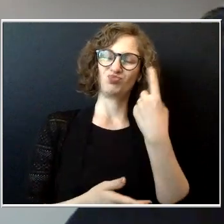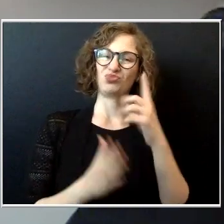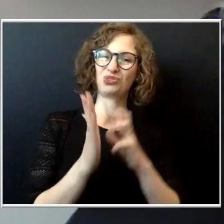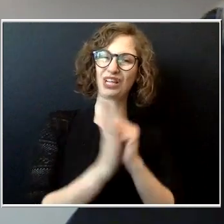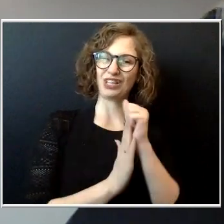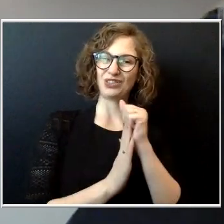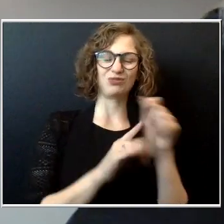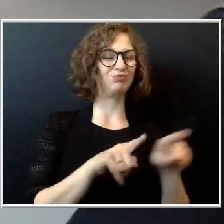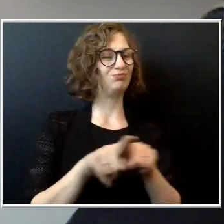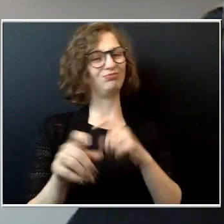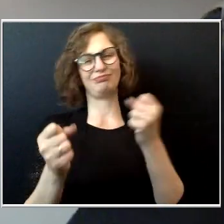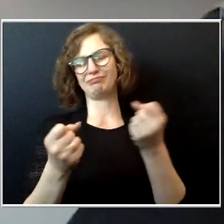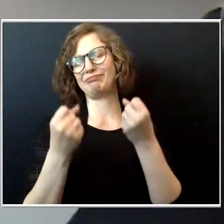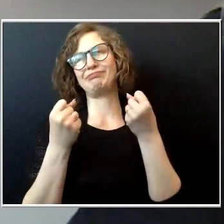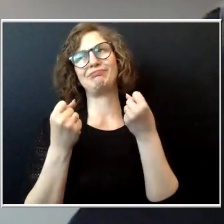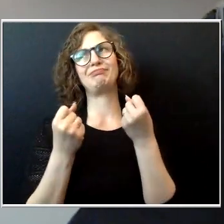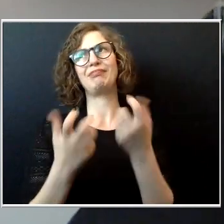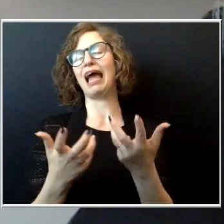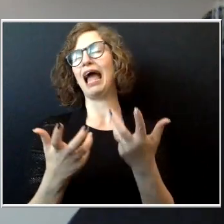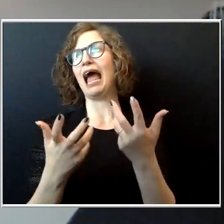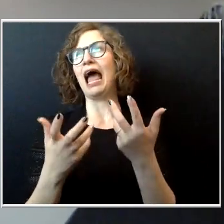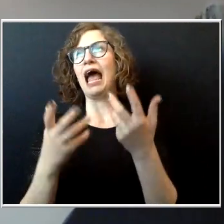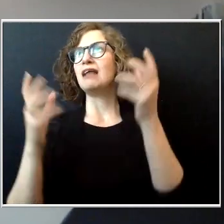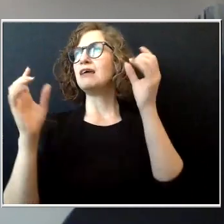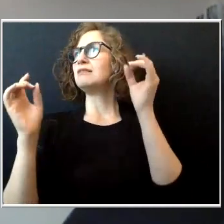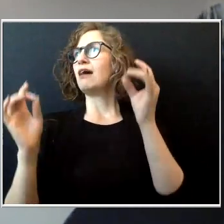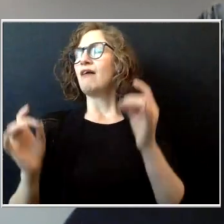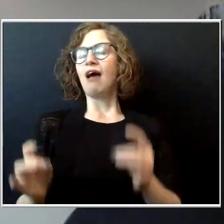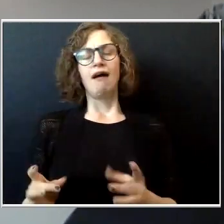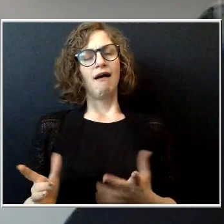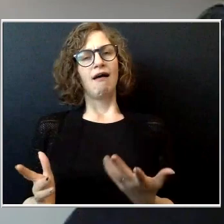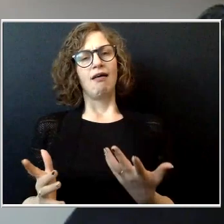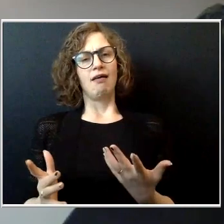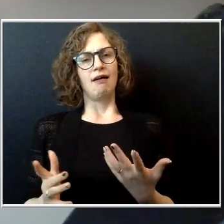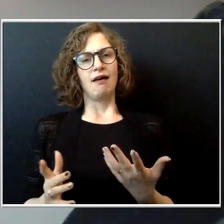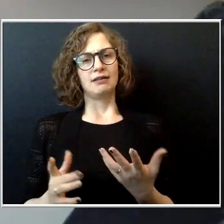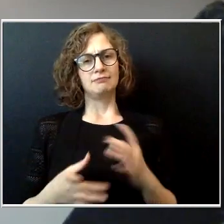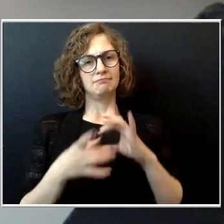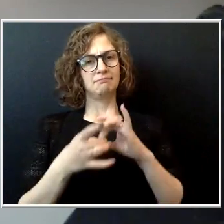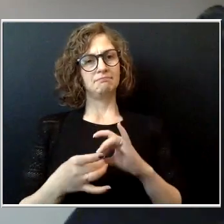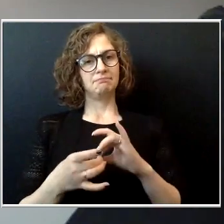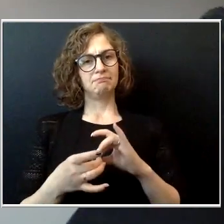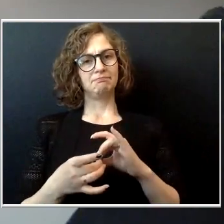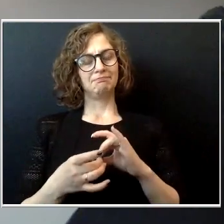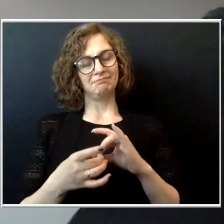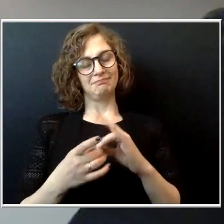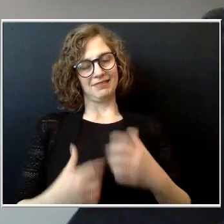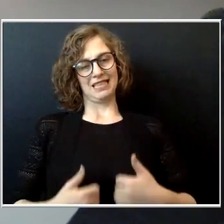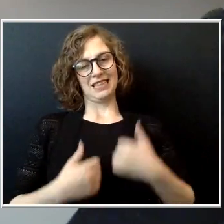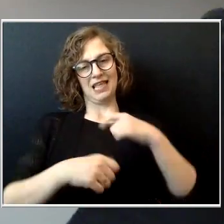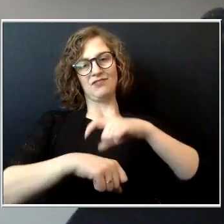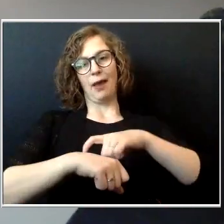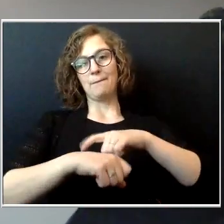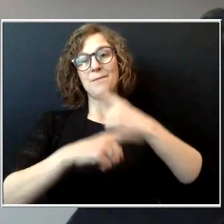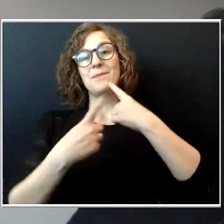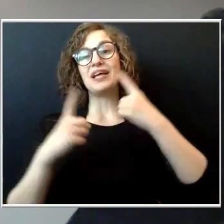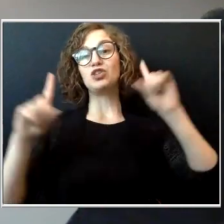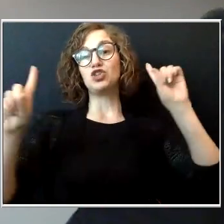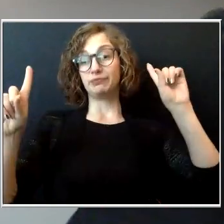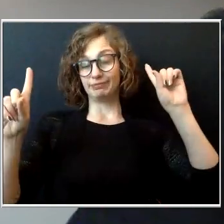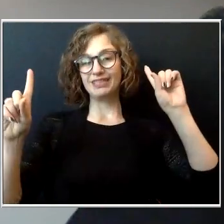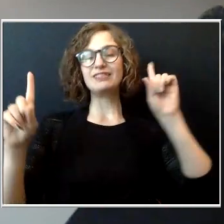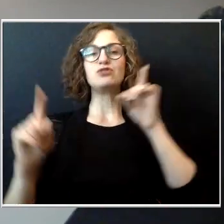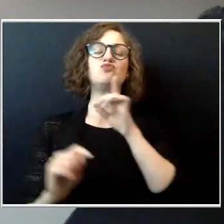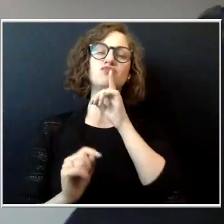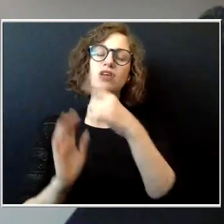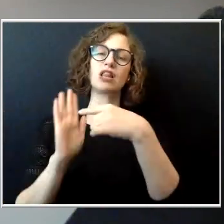a number of highlights with regards to people's lifetime achievements and really showing how